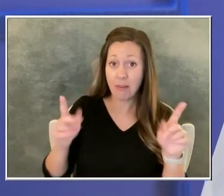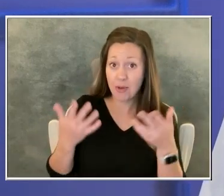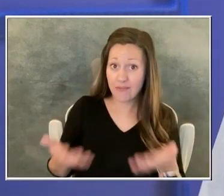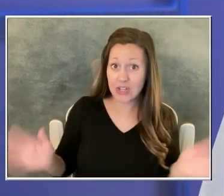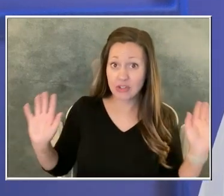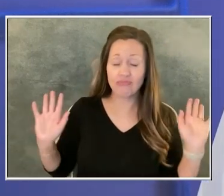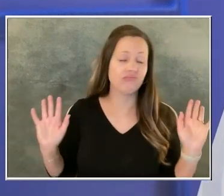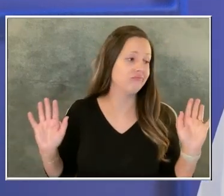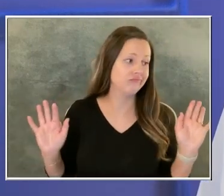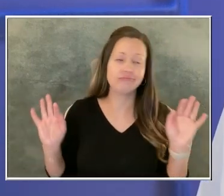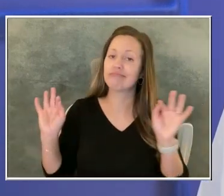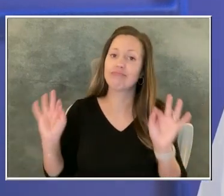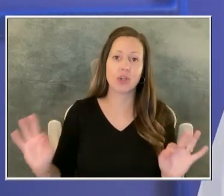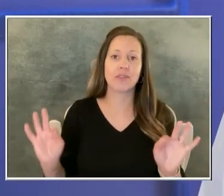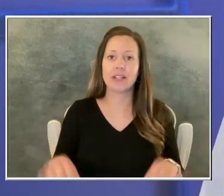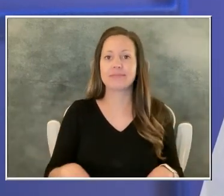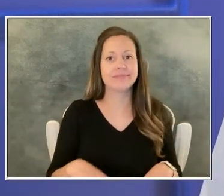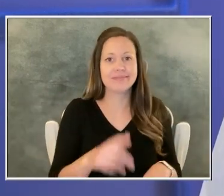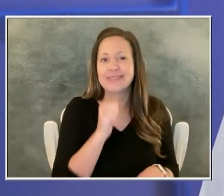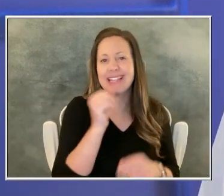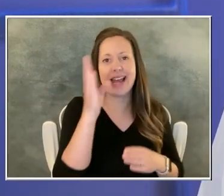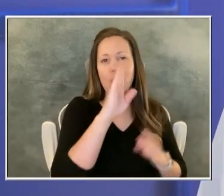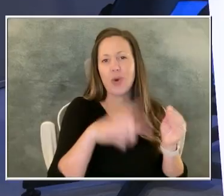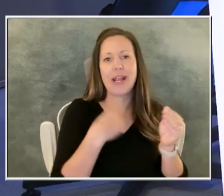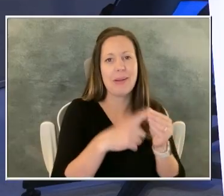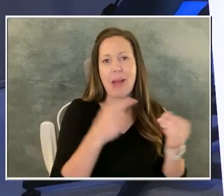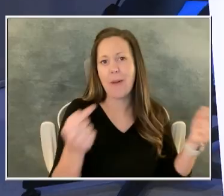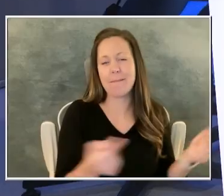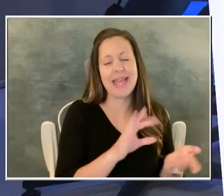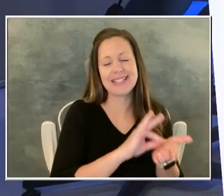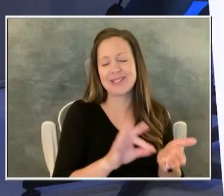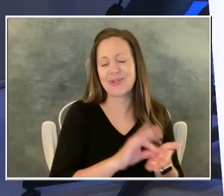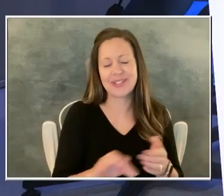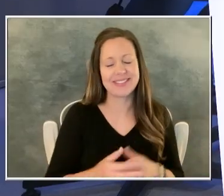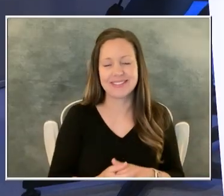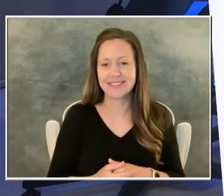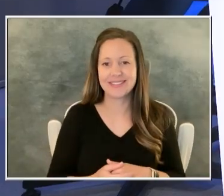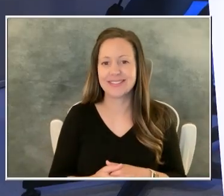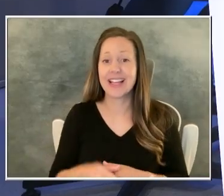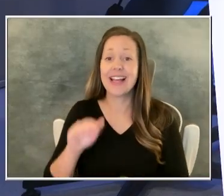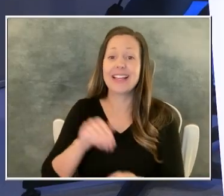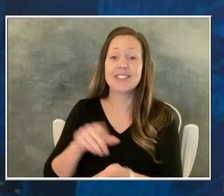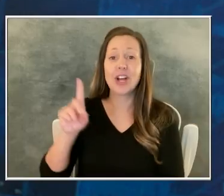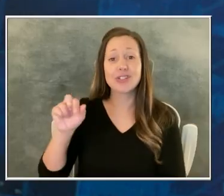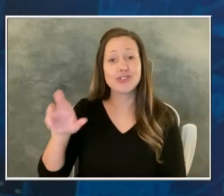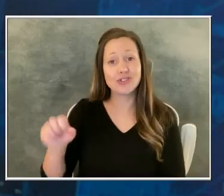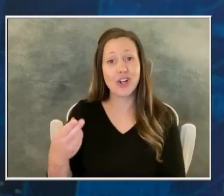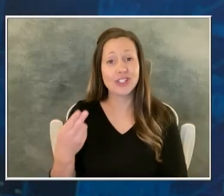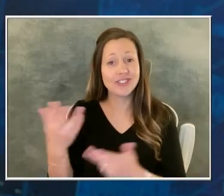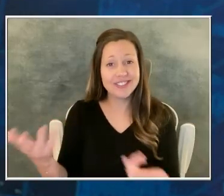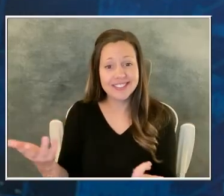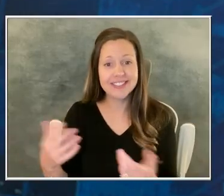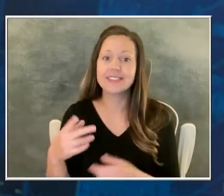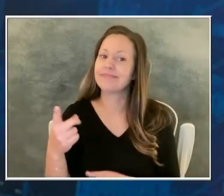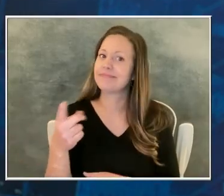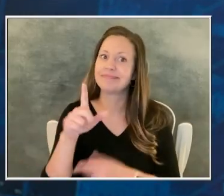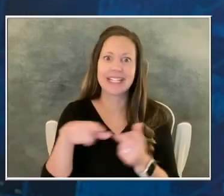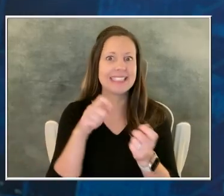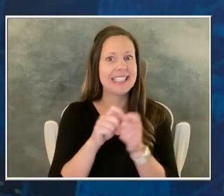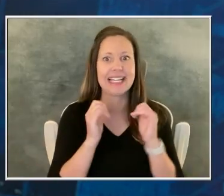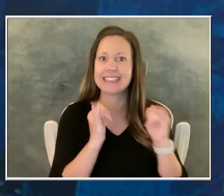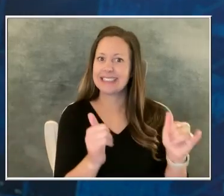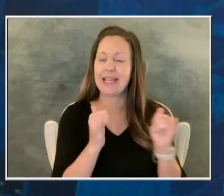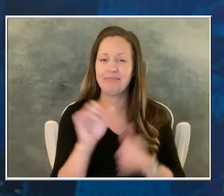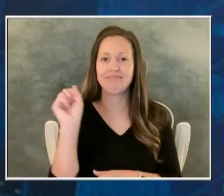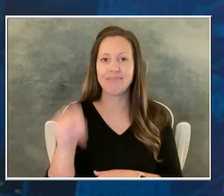care as much about the pain score. I care about your life. Dr. Darsh, what do you hear from your patients? Exact same. I second that. I mean, the important part is